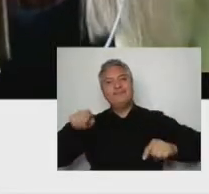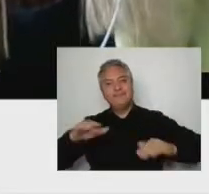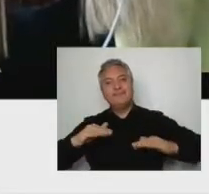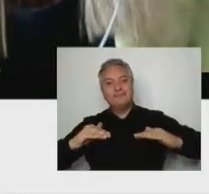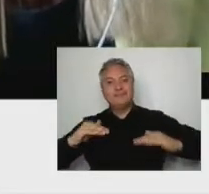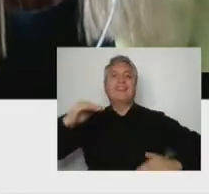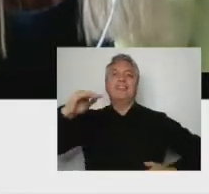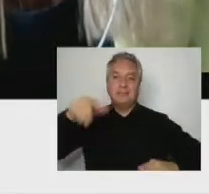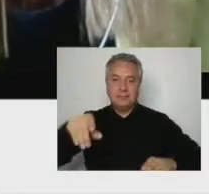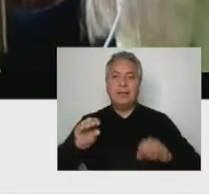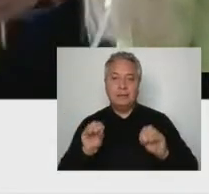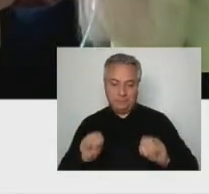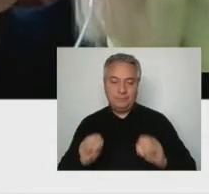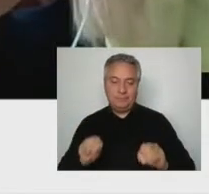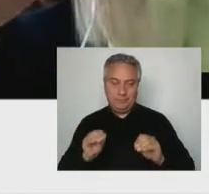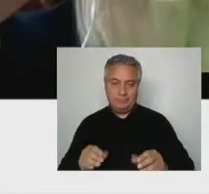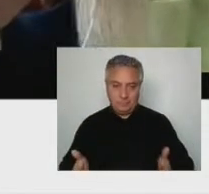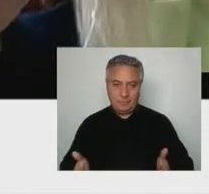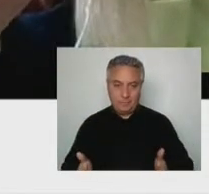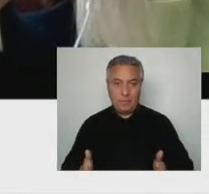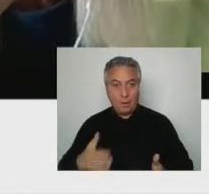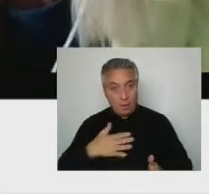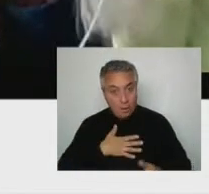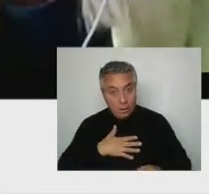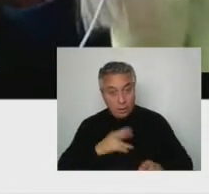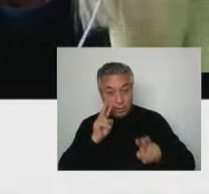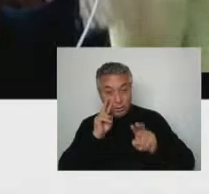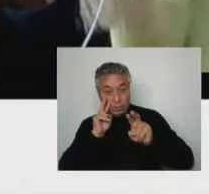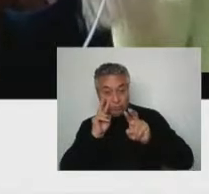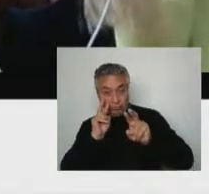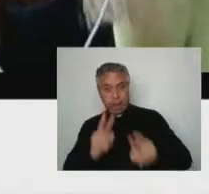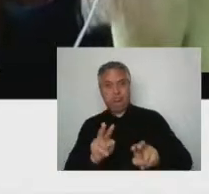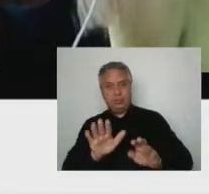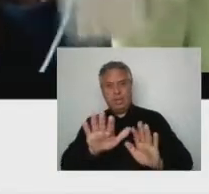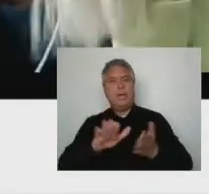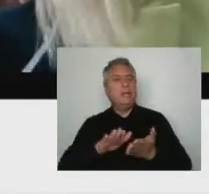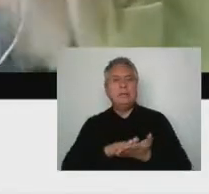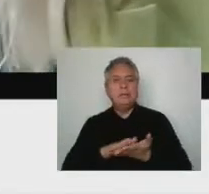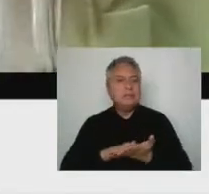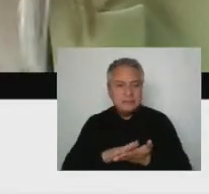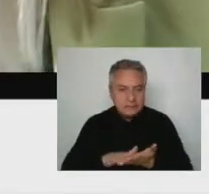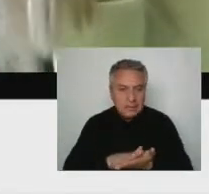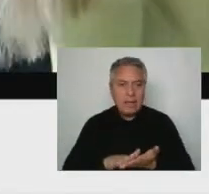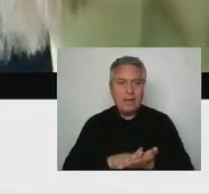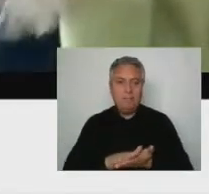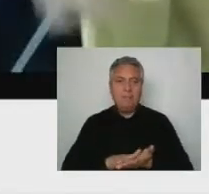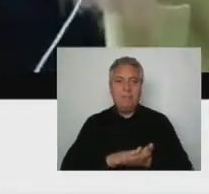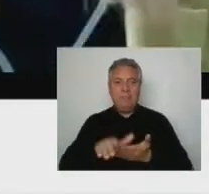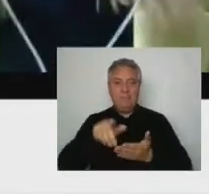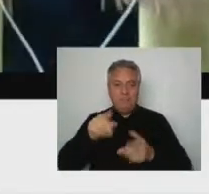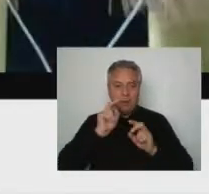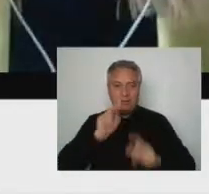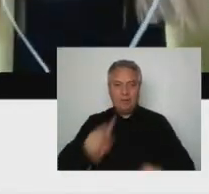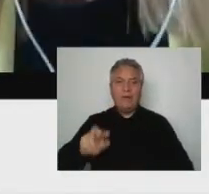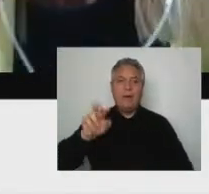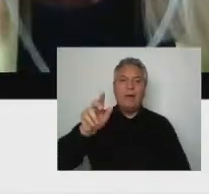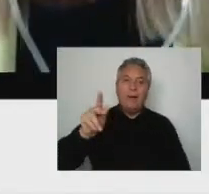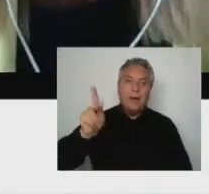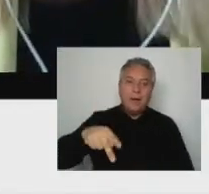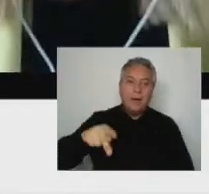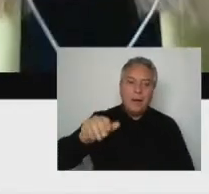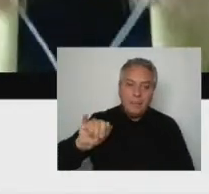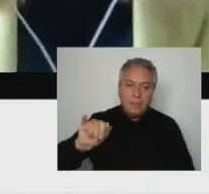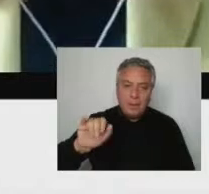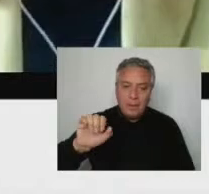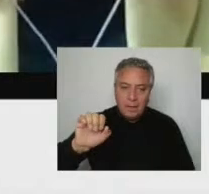an important increase of educational inequalities. Now, if one looks at the data from the PISA